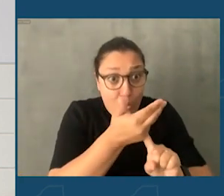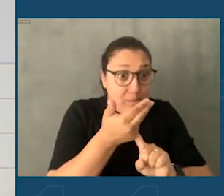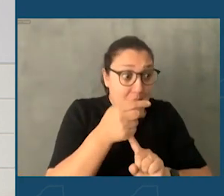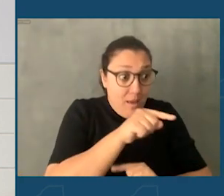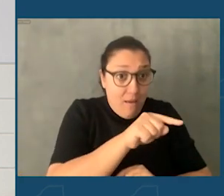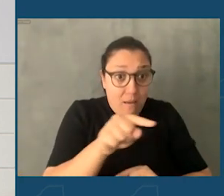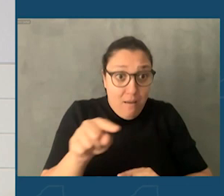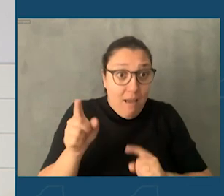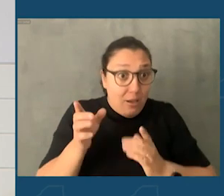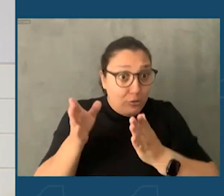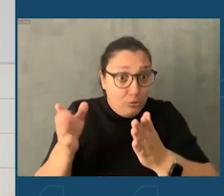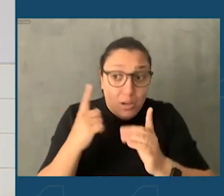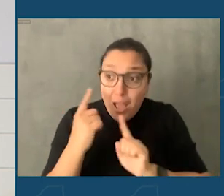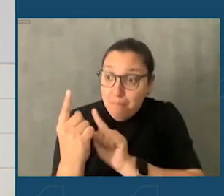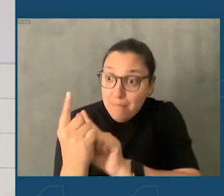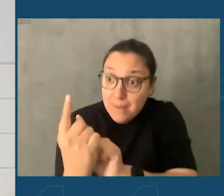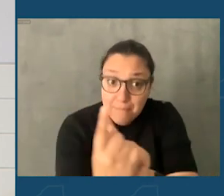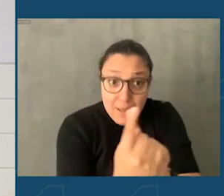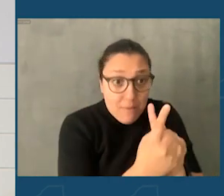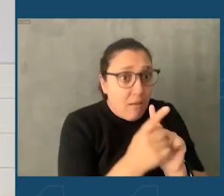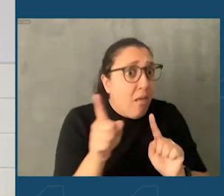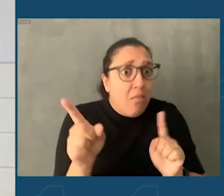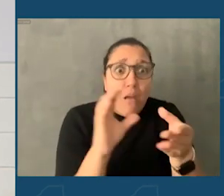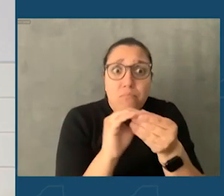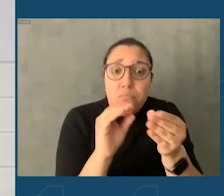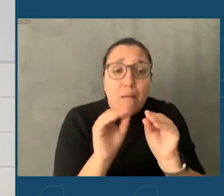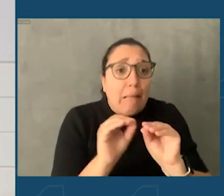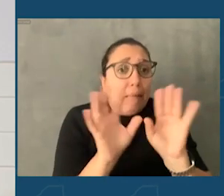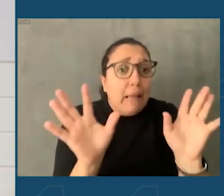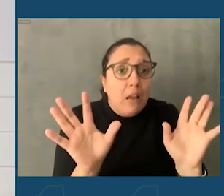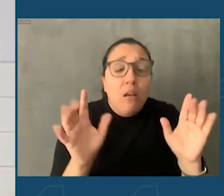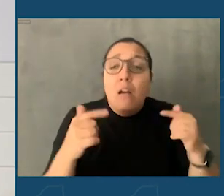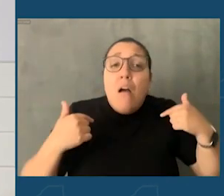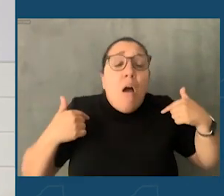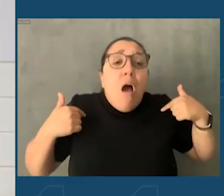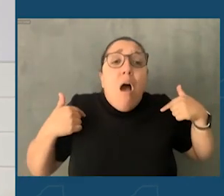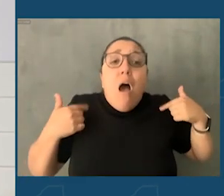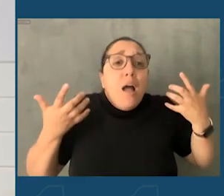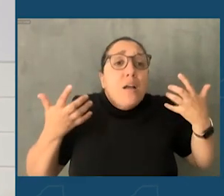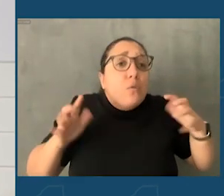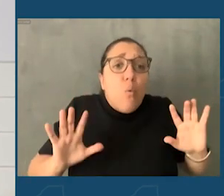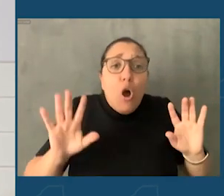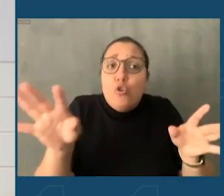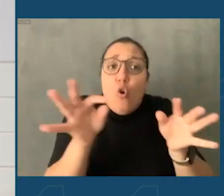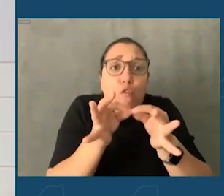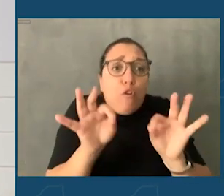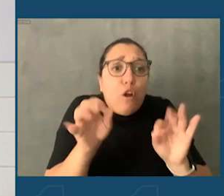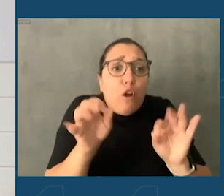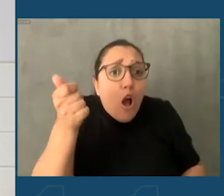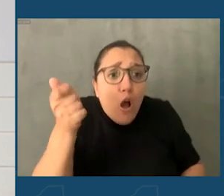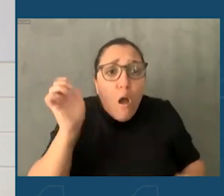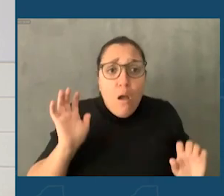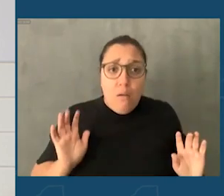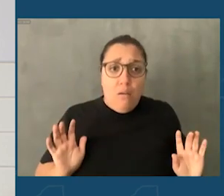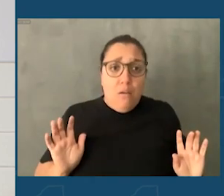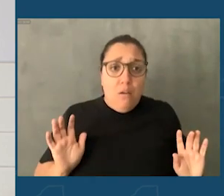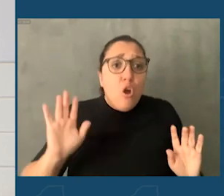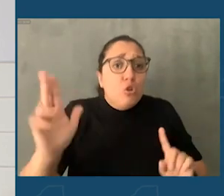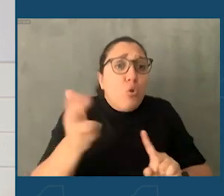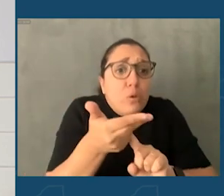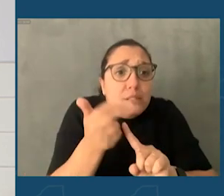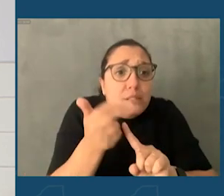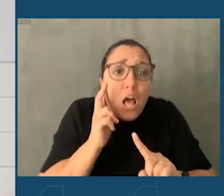streets, they state clearly, we don't want your free room and board and food